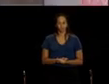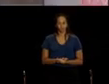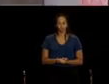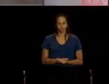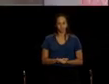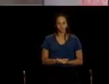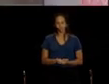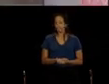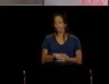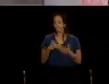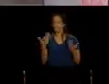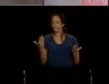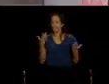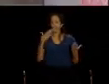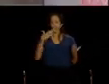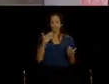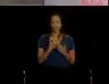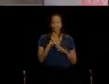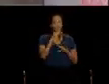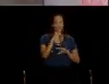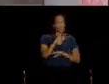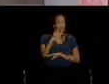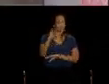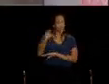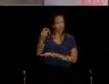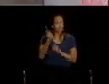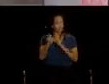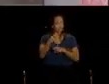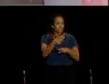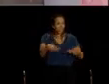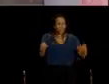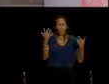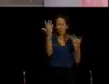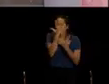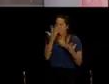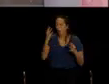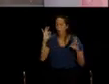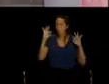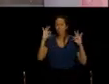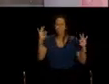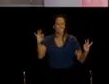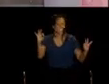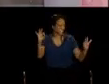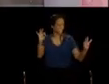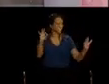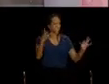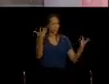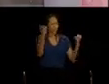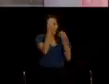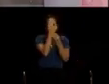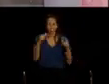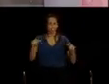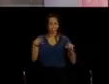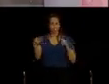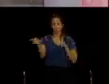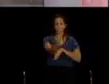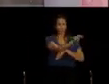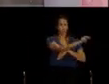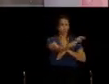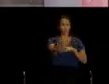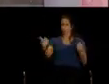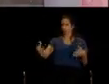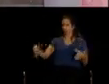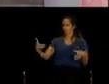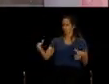Well, good afternoon, everyone. You guys look amazing. Let me just say that from this view, this is a beautiful room, so